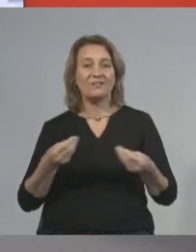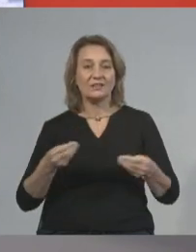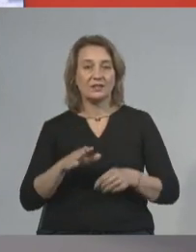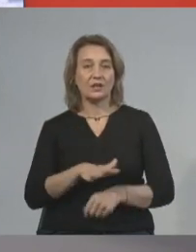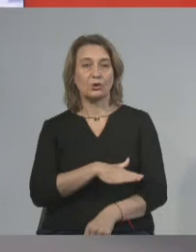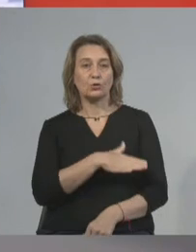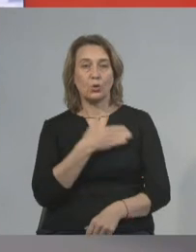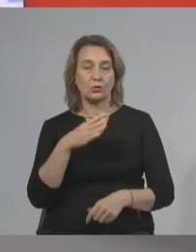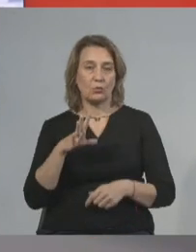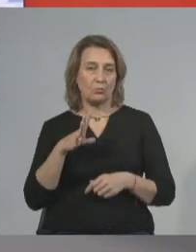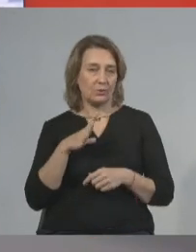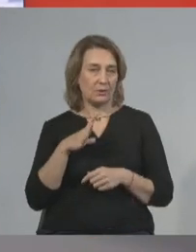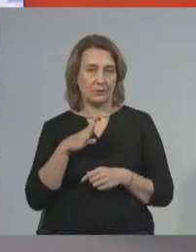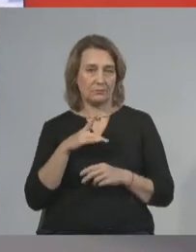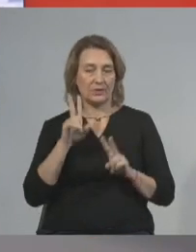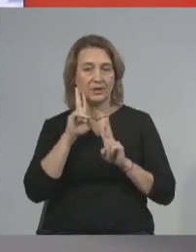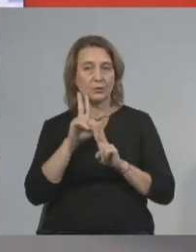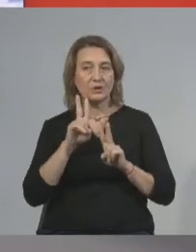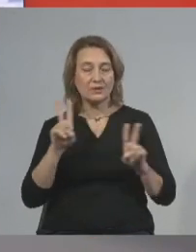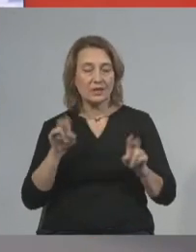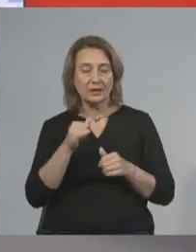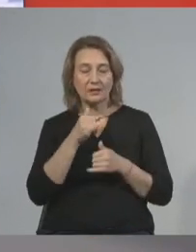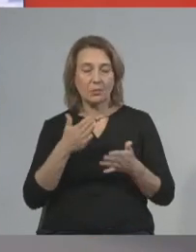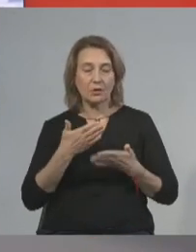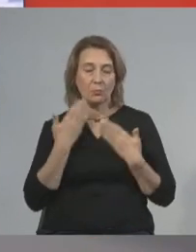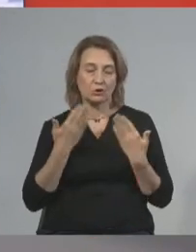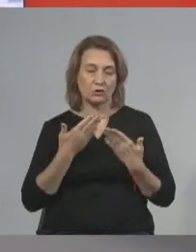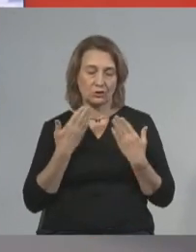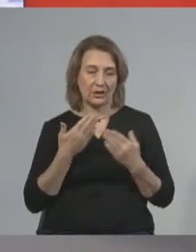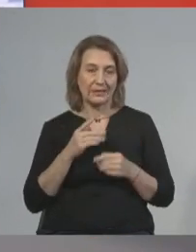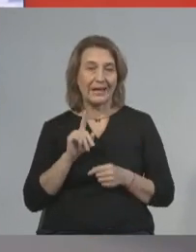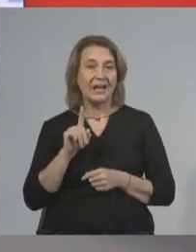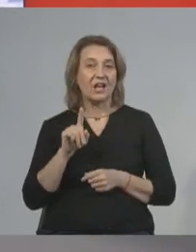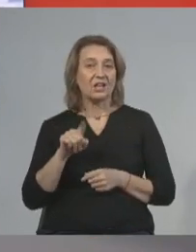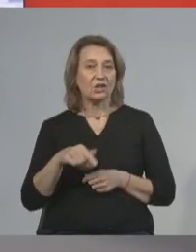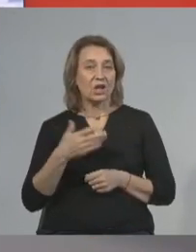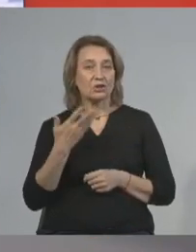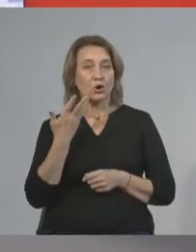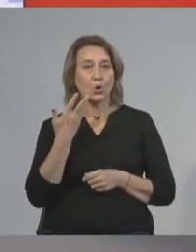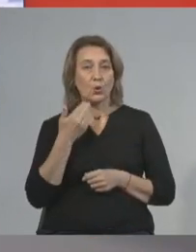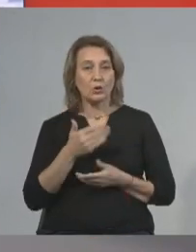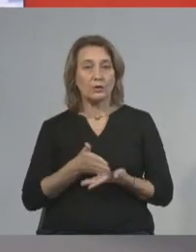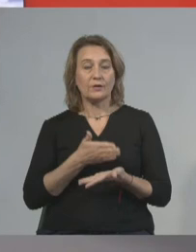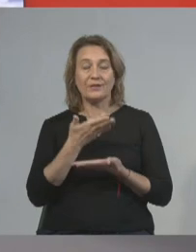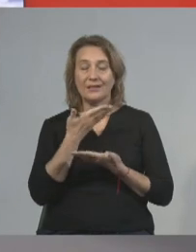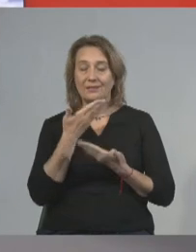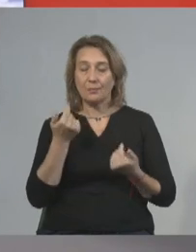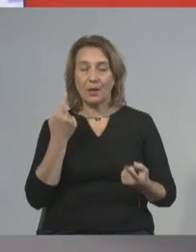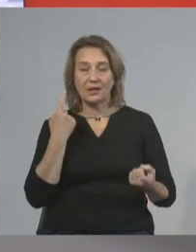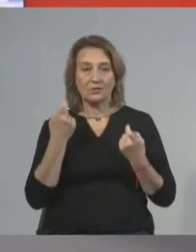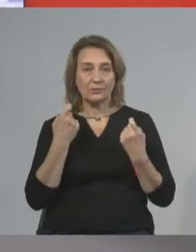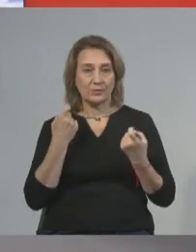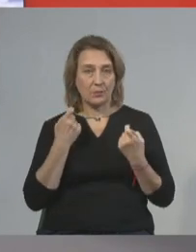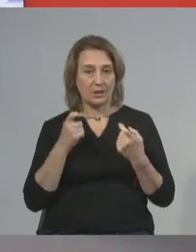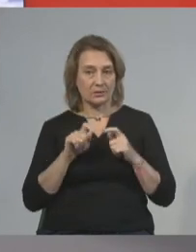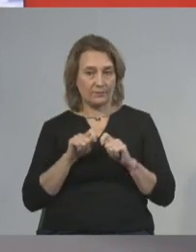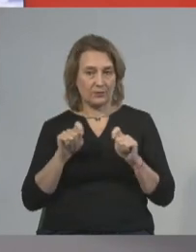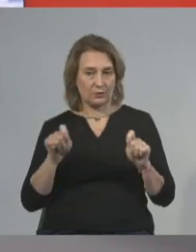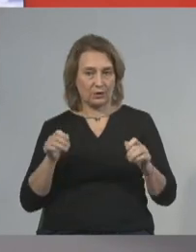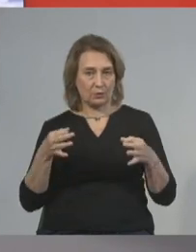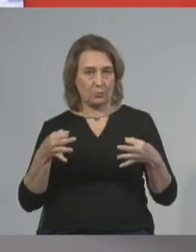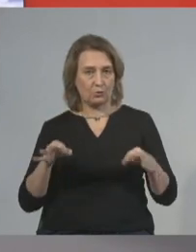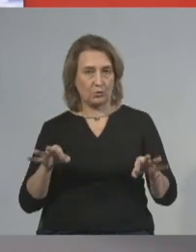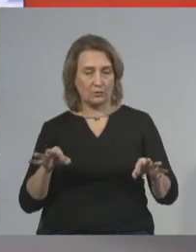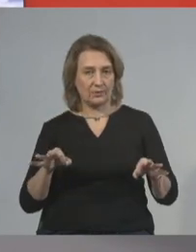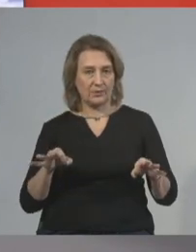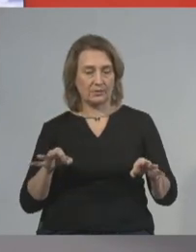understand and for many for many months so they have been hidden from the public